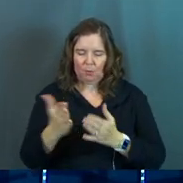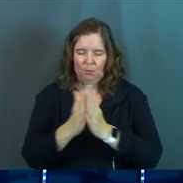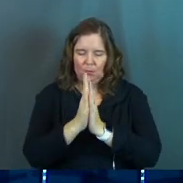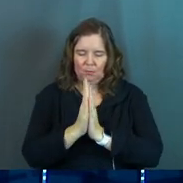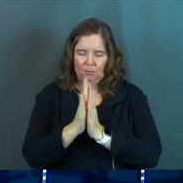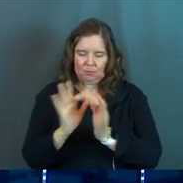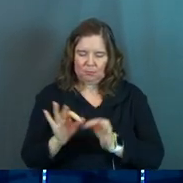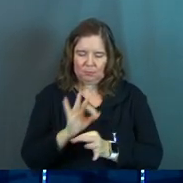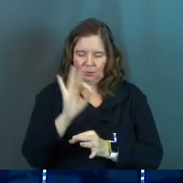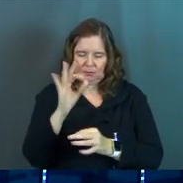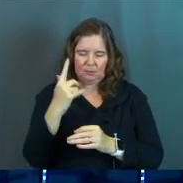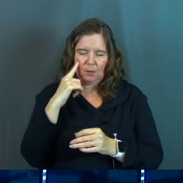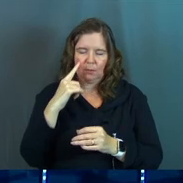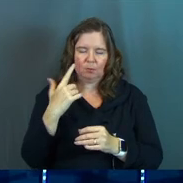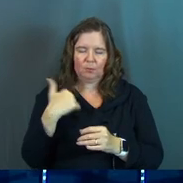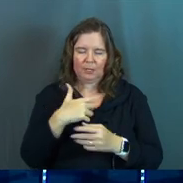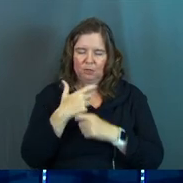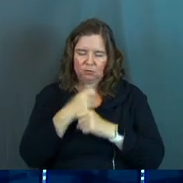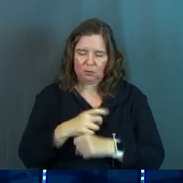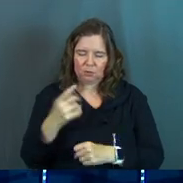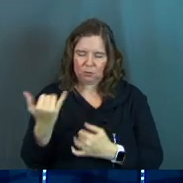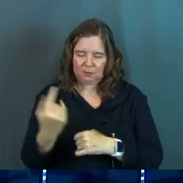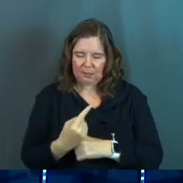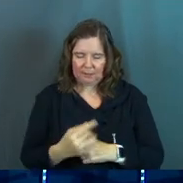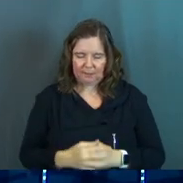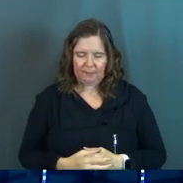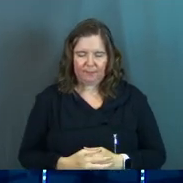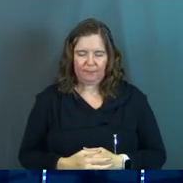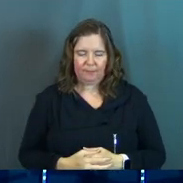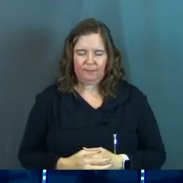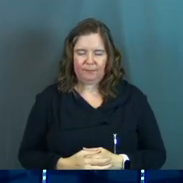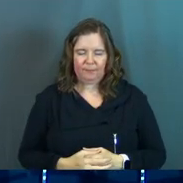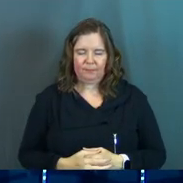Spirit. And I pray, Lord, that we could trust you today.